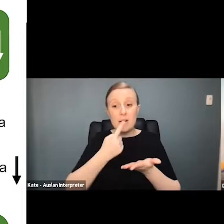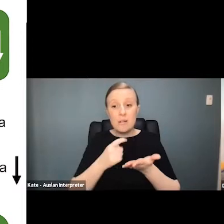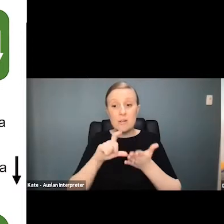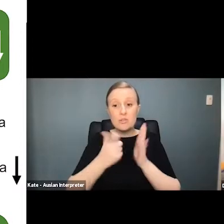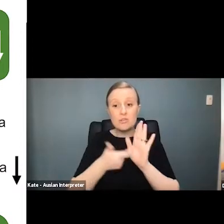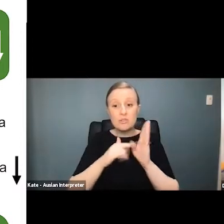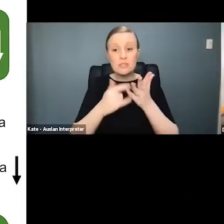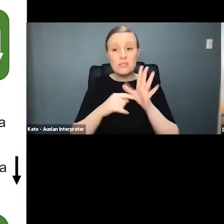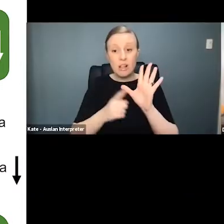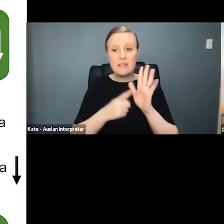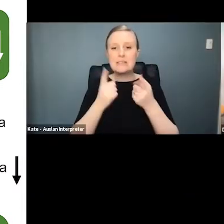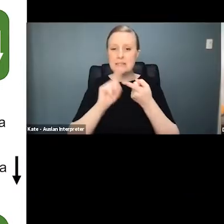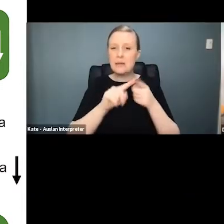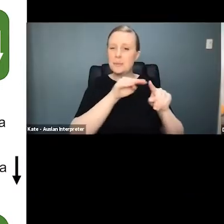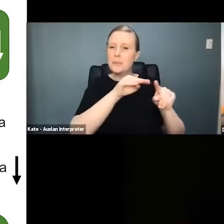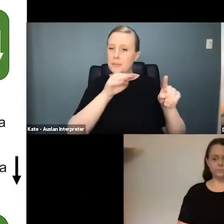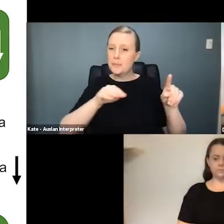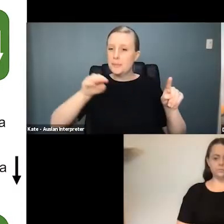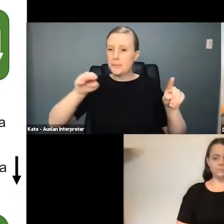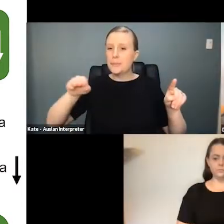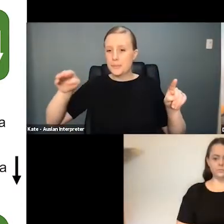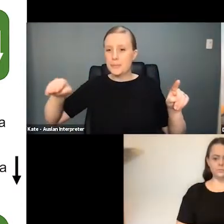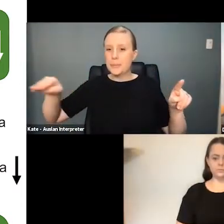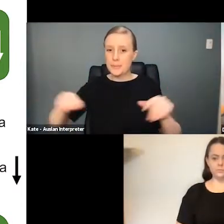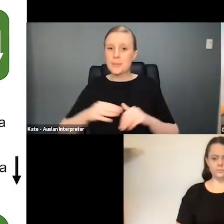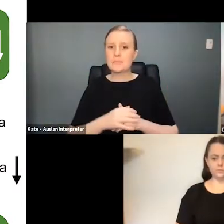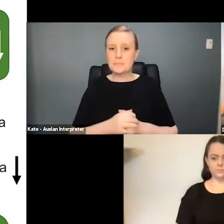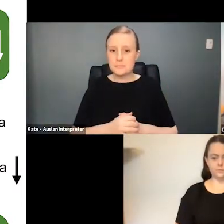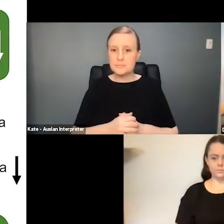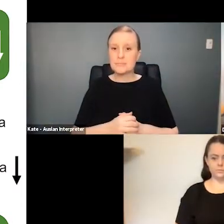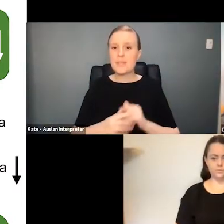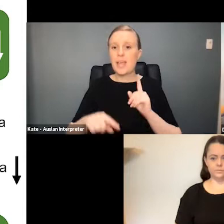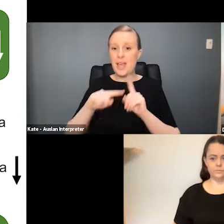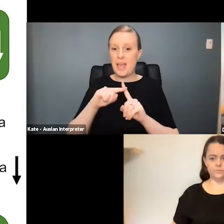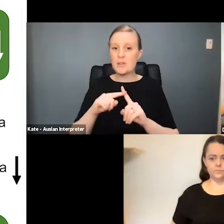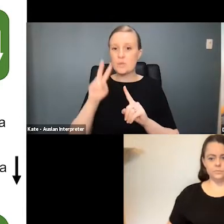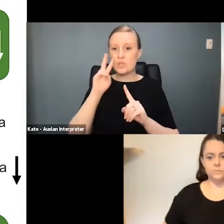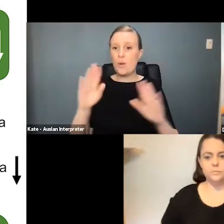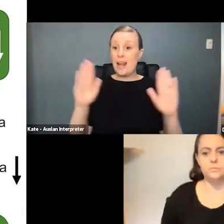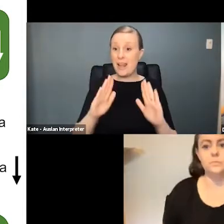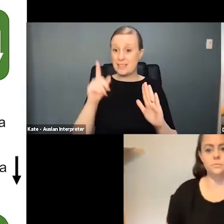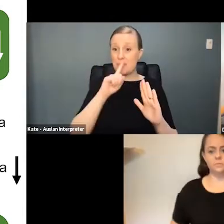of use, as well as kind of reductions in the median amount that people were using.